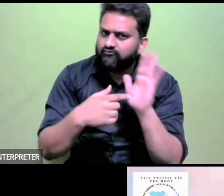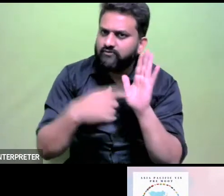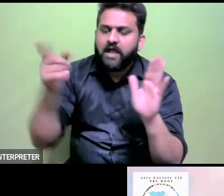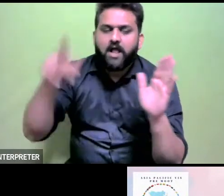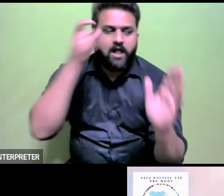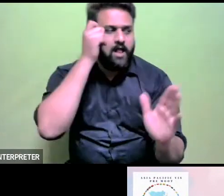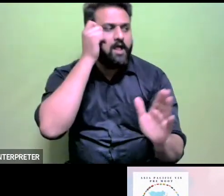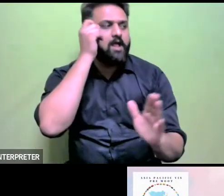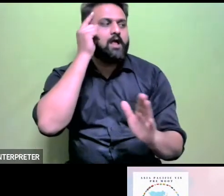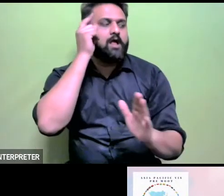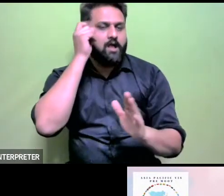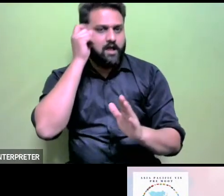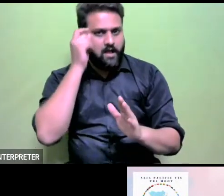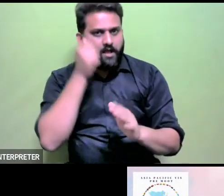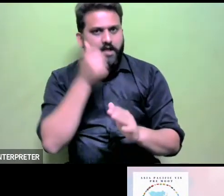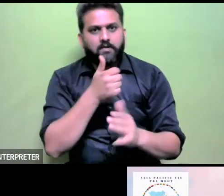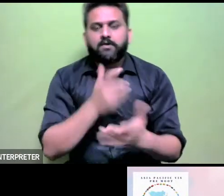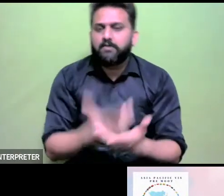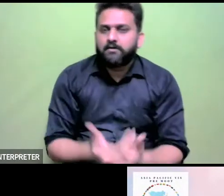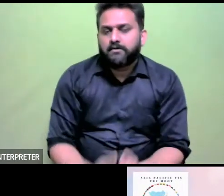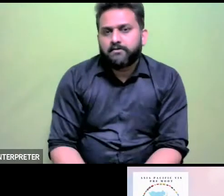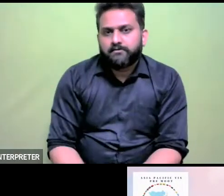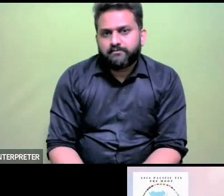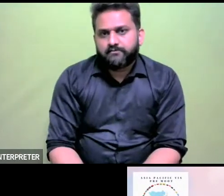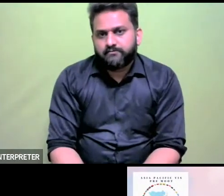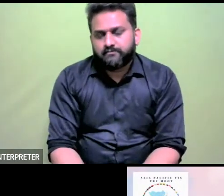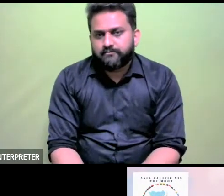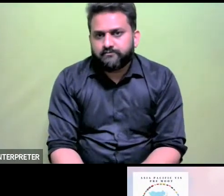understand in that case.